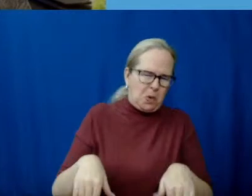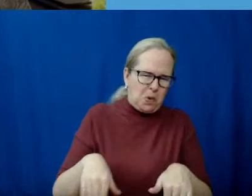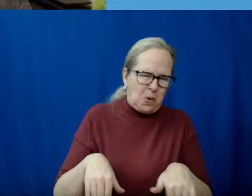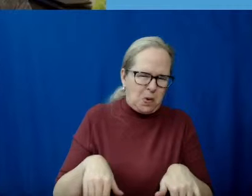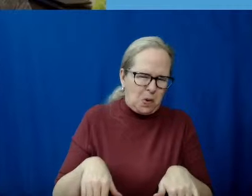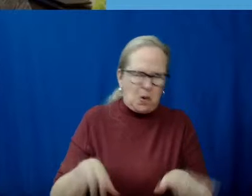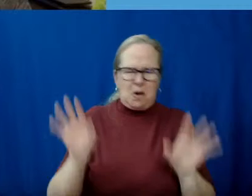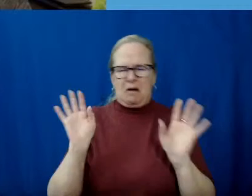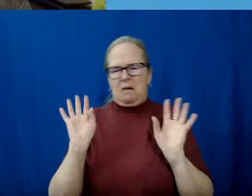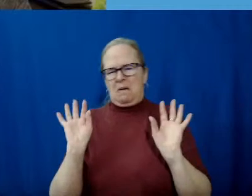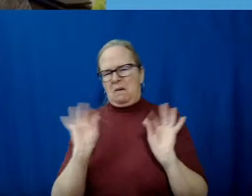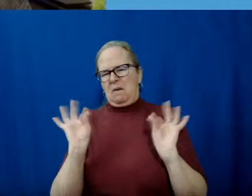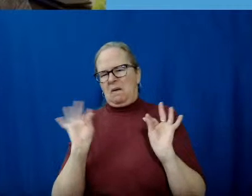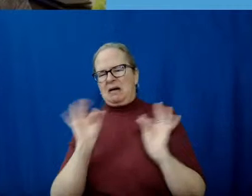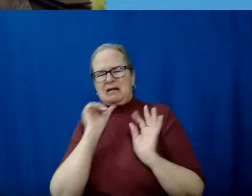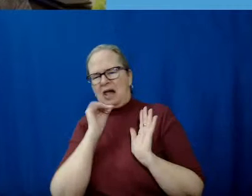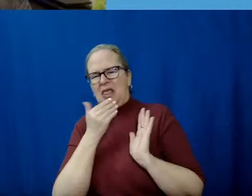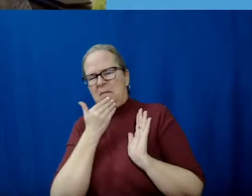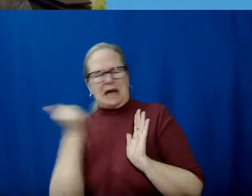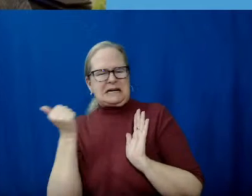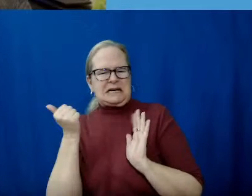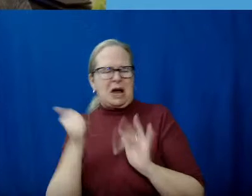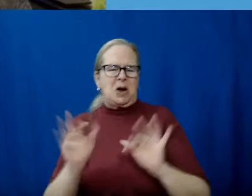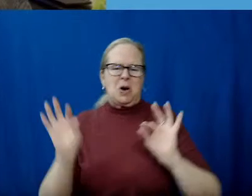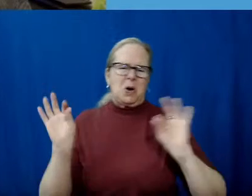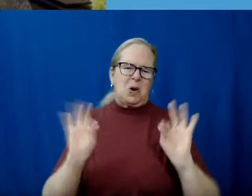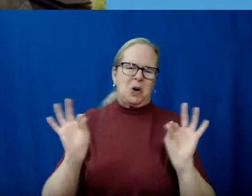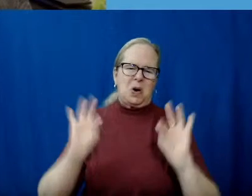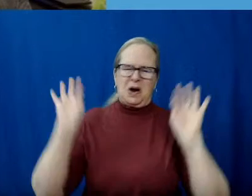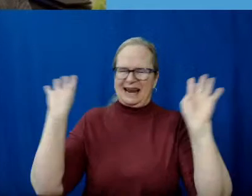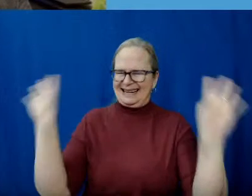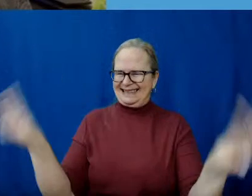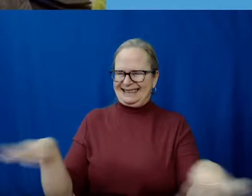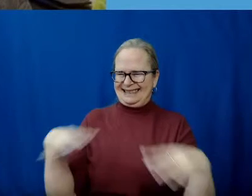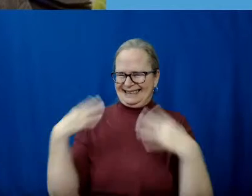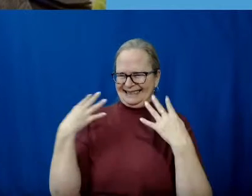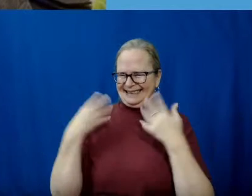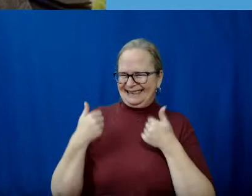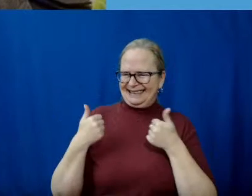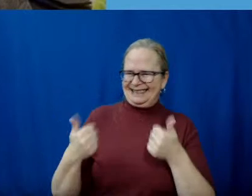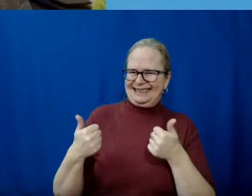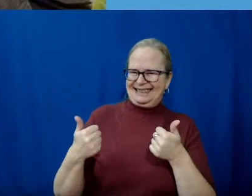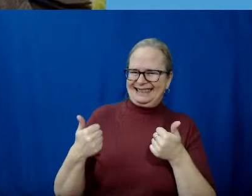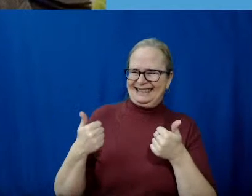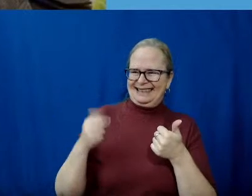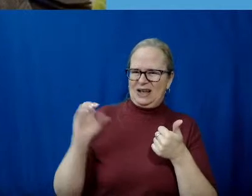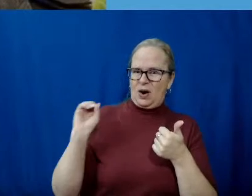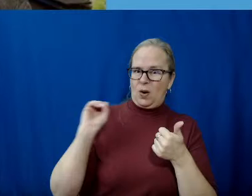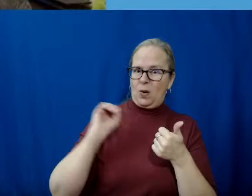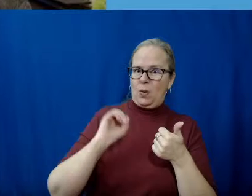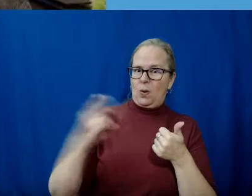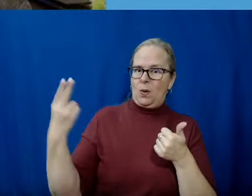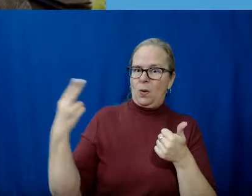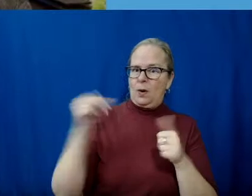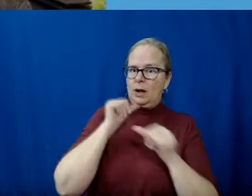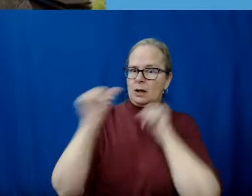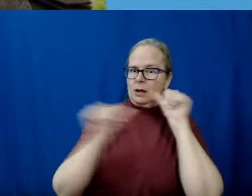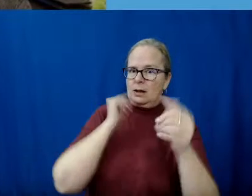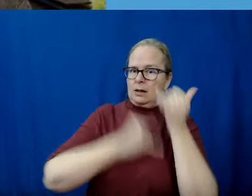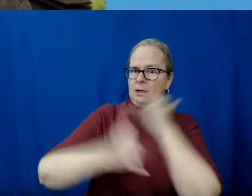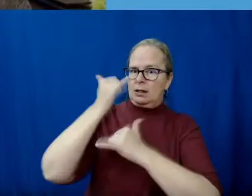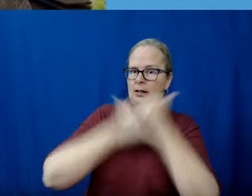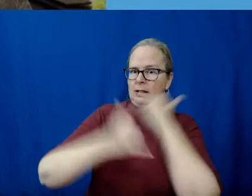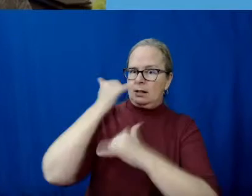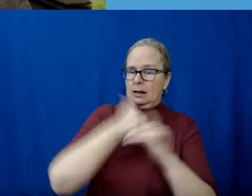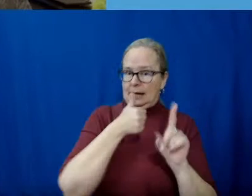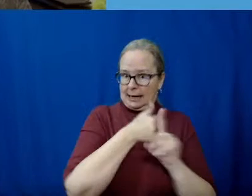he had to bring one in, but he called it a restrictions exemption program, not willing to admit he had to go back on his word.